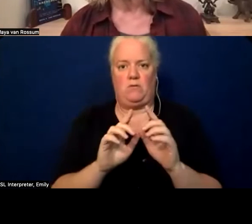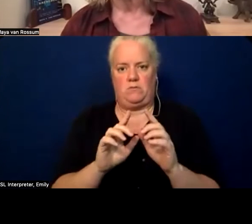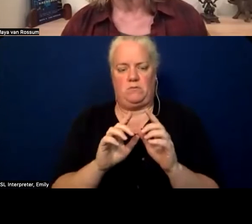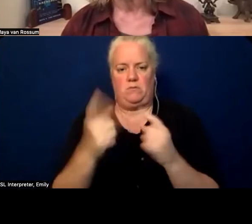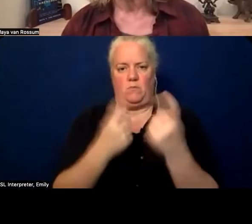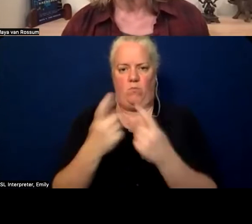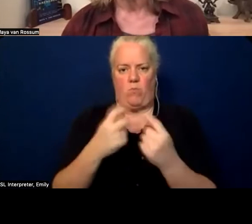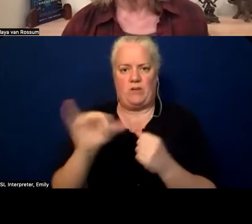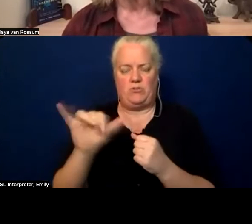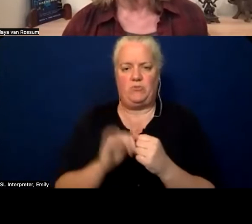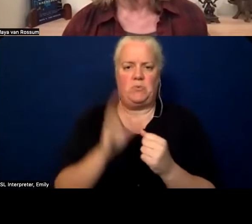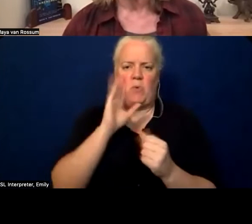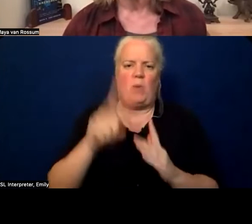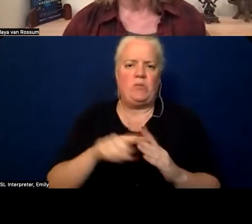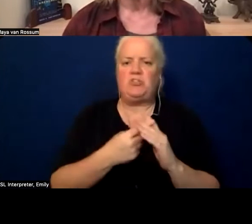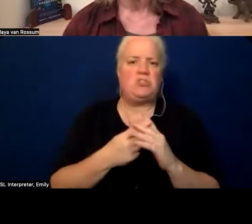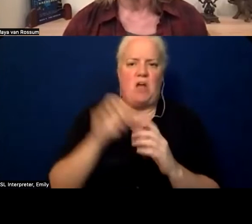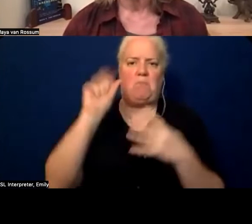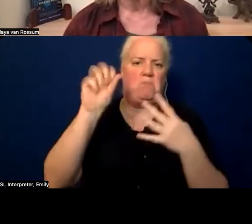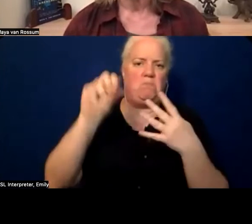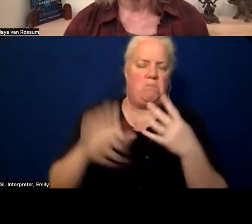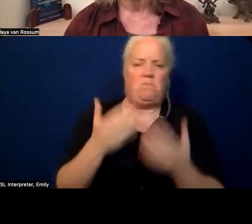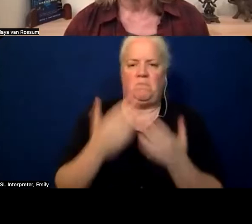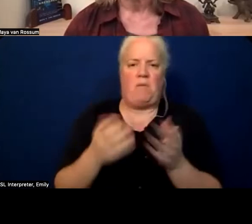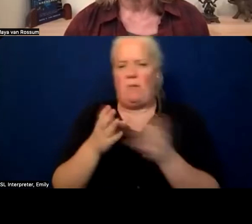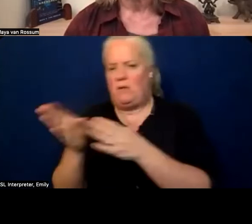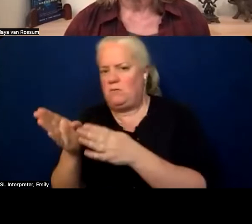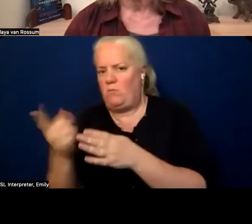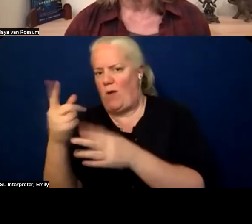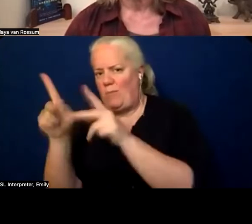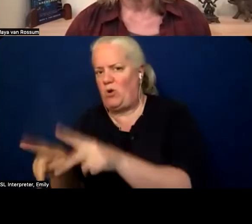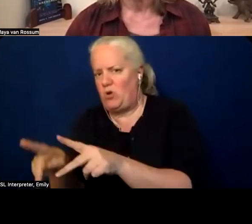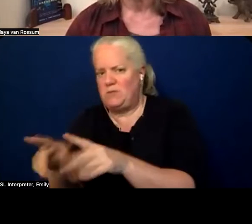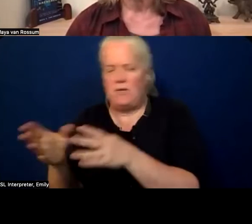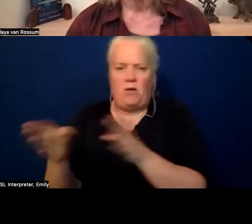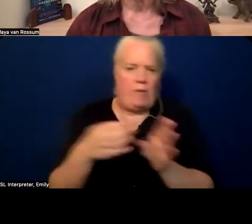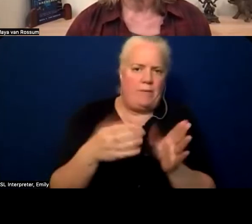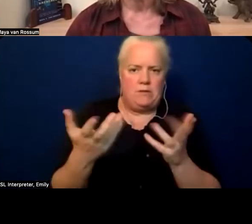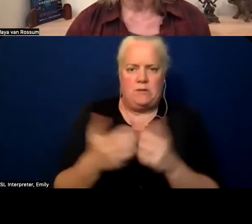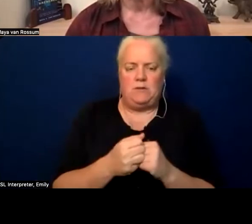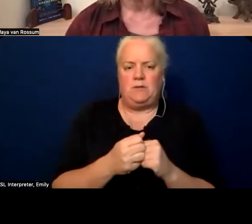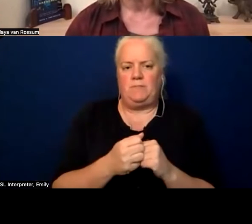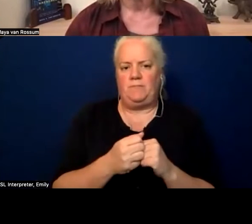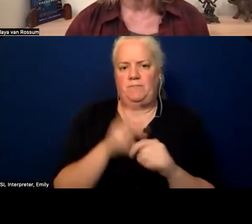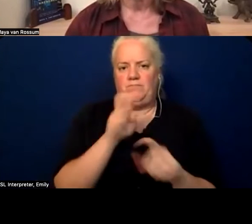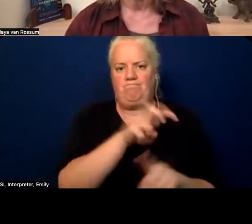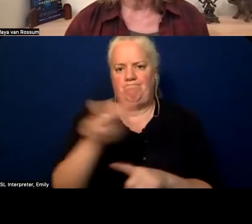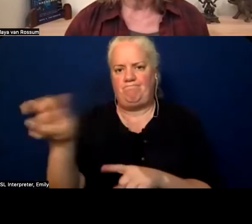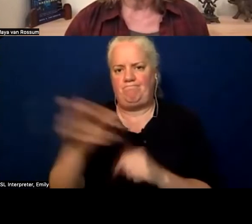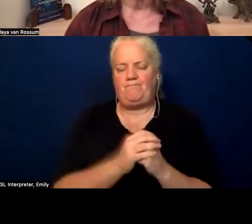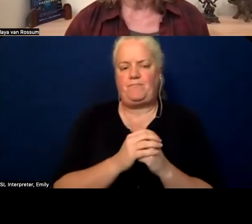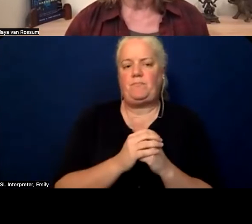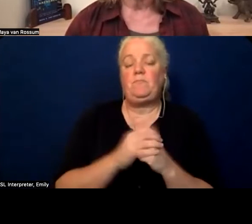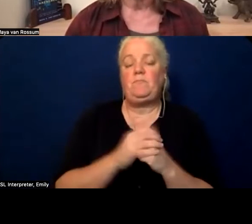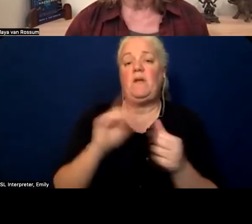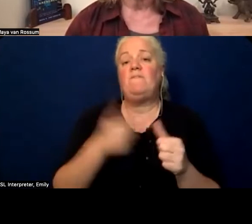start reading a couple, and feel free. I may direct it to one person if I think, and then I'll jump in. So the